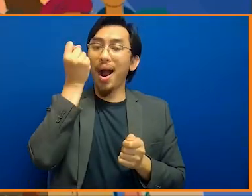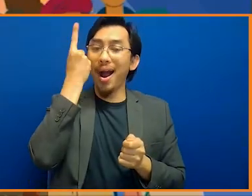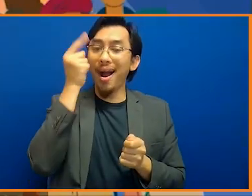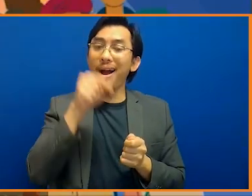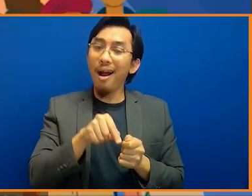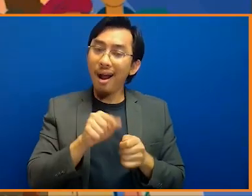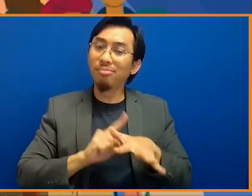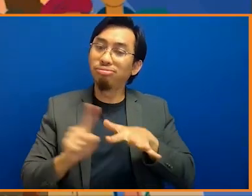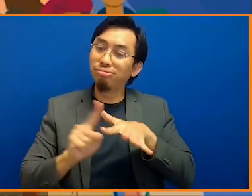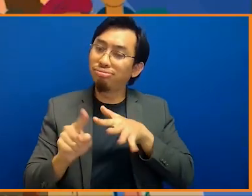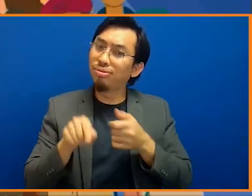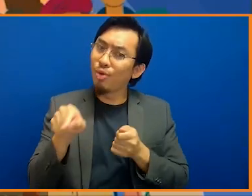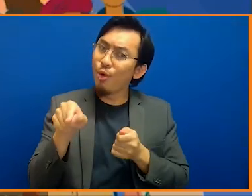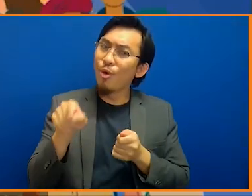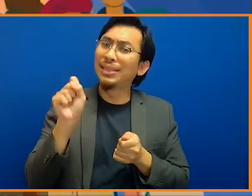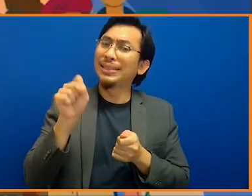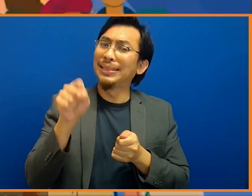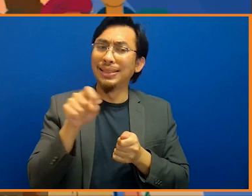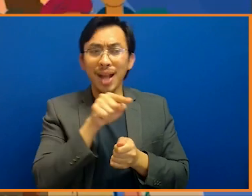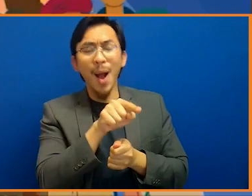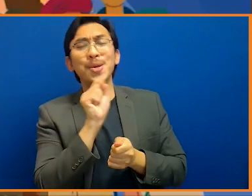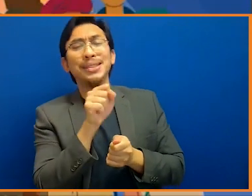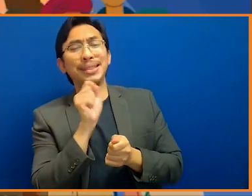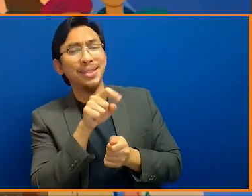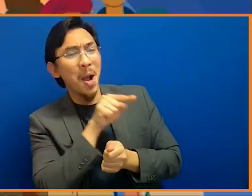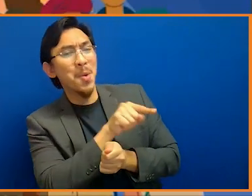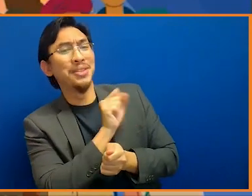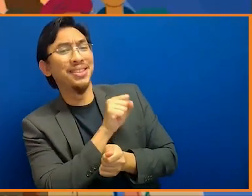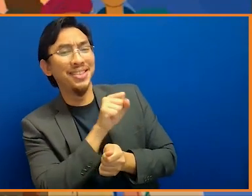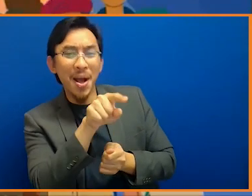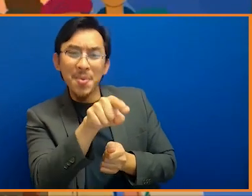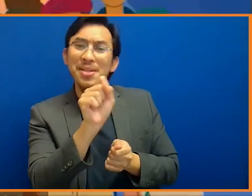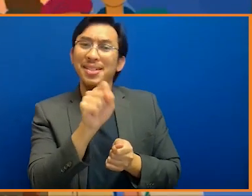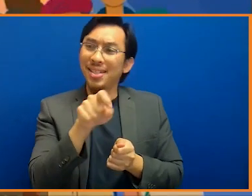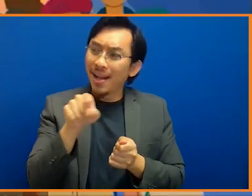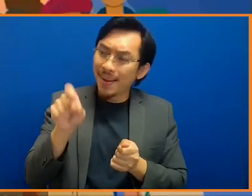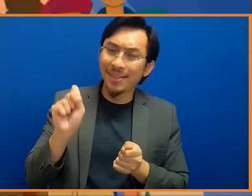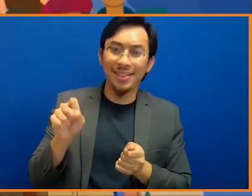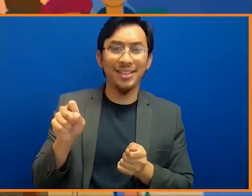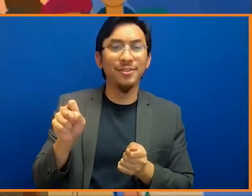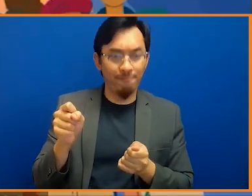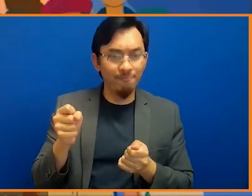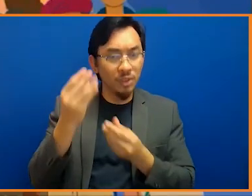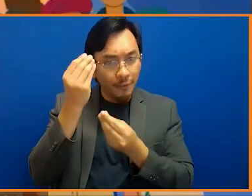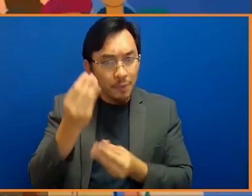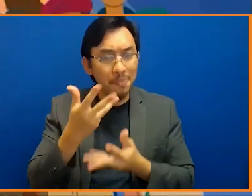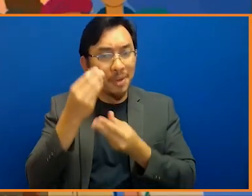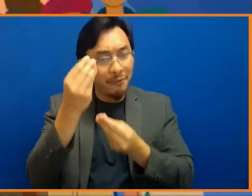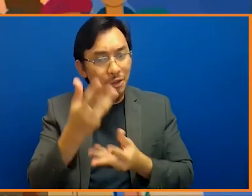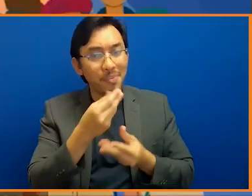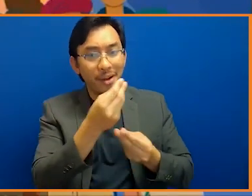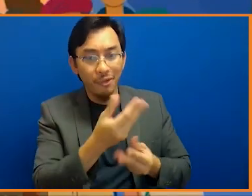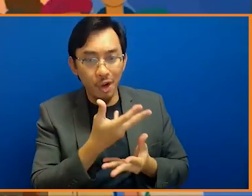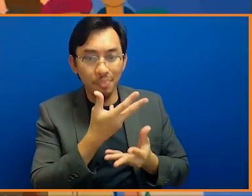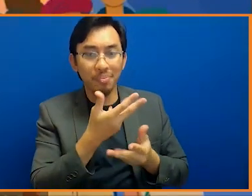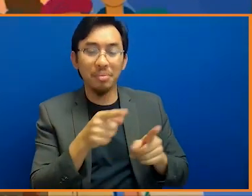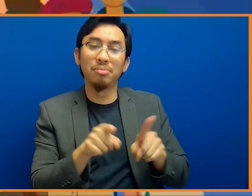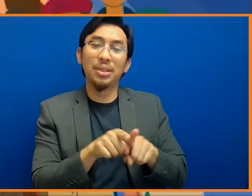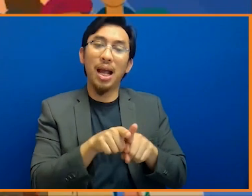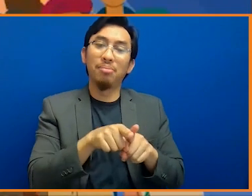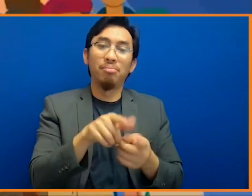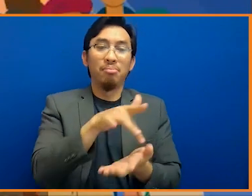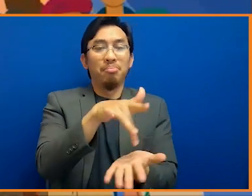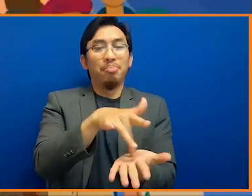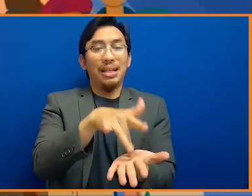is actively. They can come to the escape building. They know this is a place that not only can be